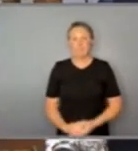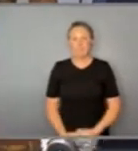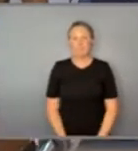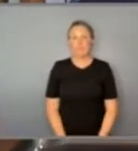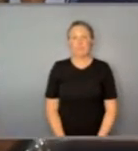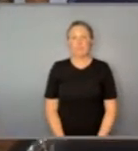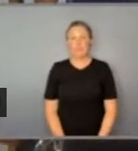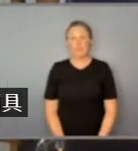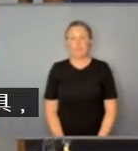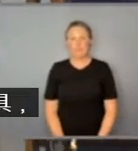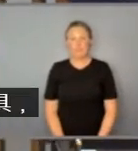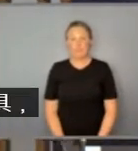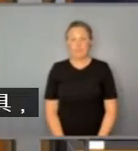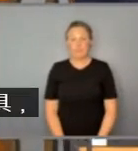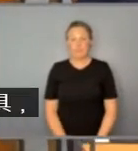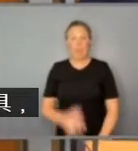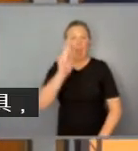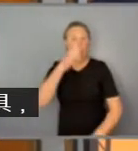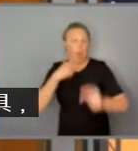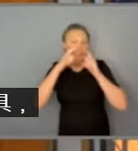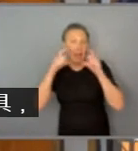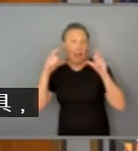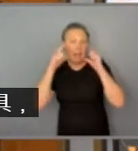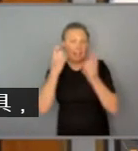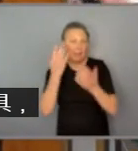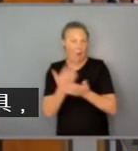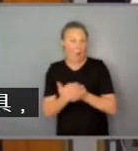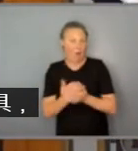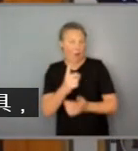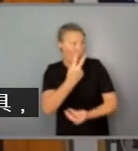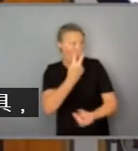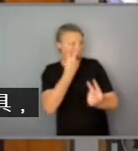I'll get my mask on, Paul, before going indoors.